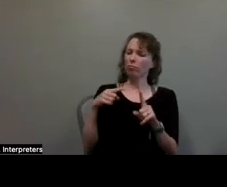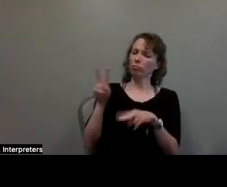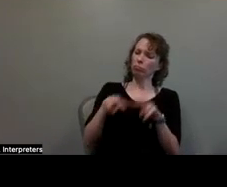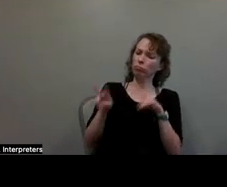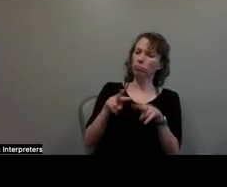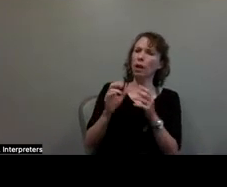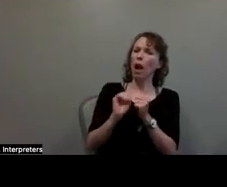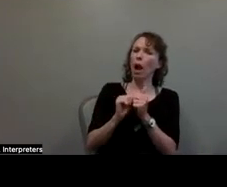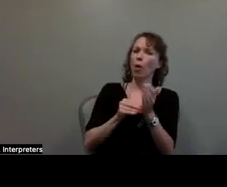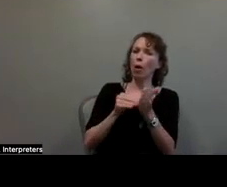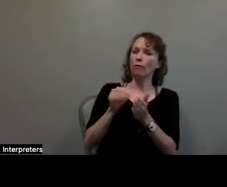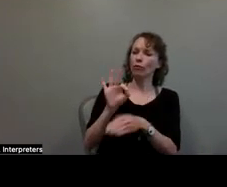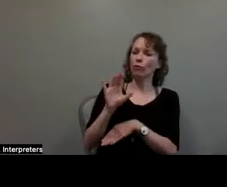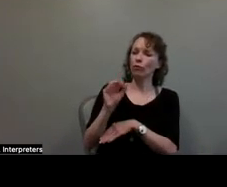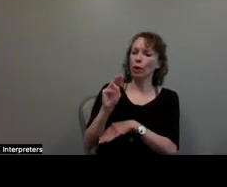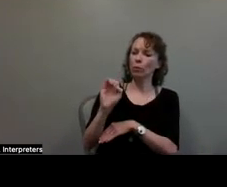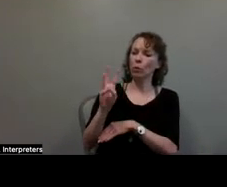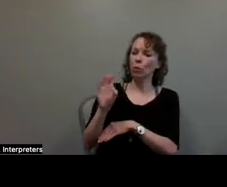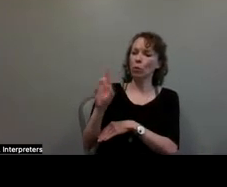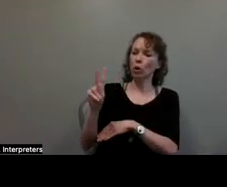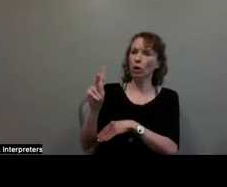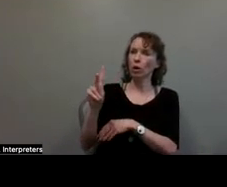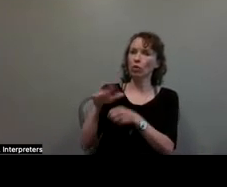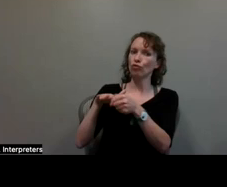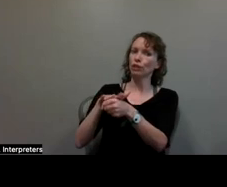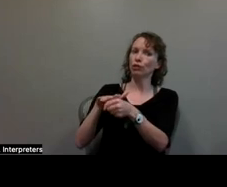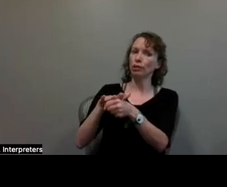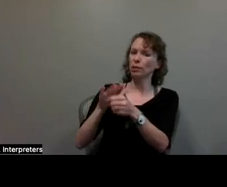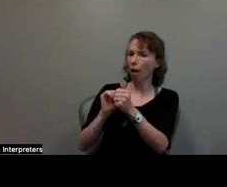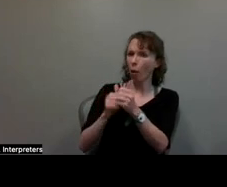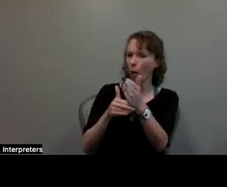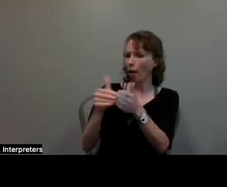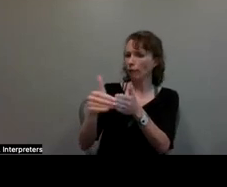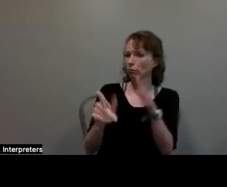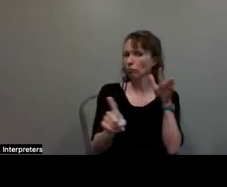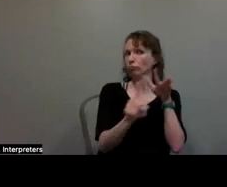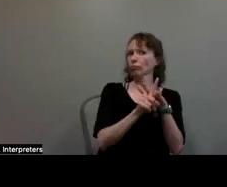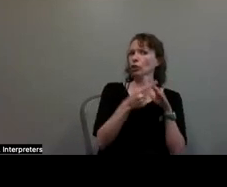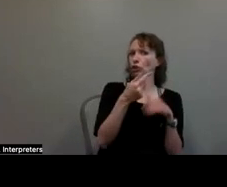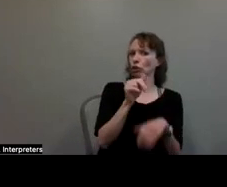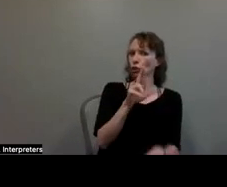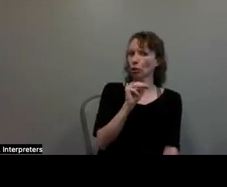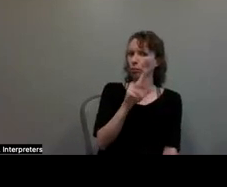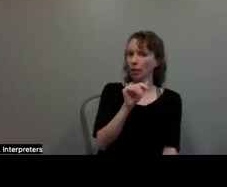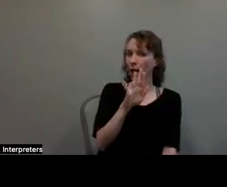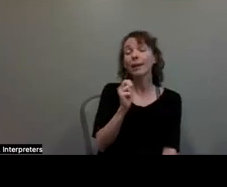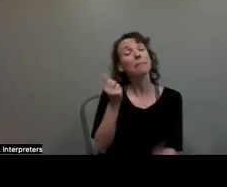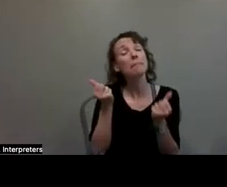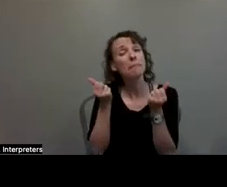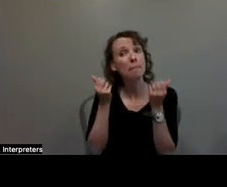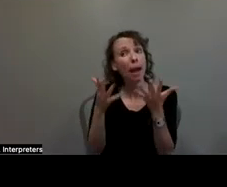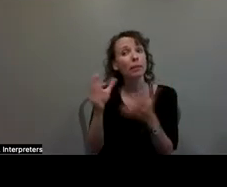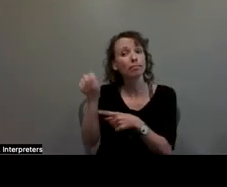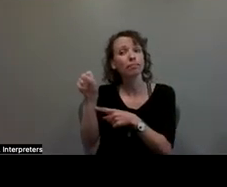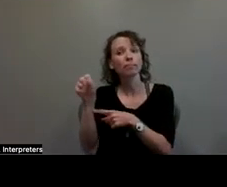are represented in are in the germline. And it actually quite a bit are, and it's probably picking up